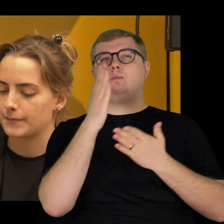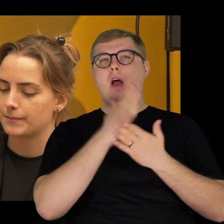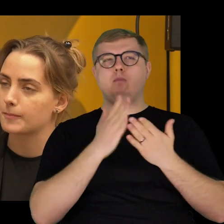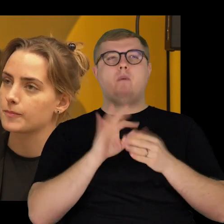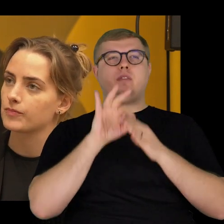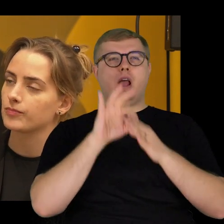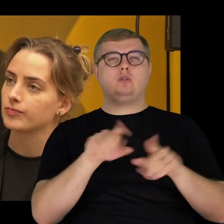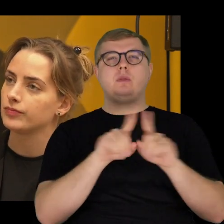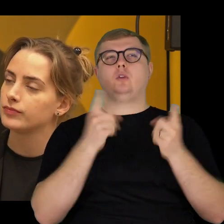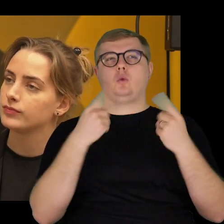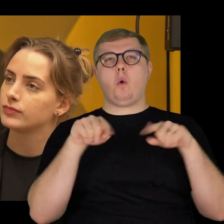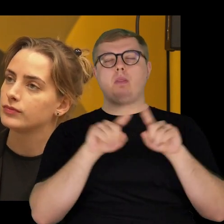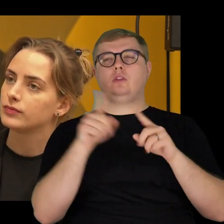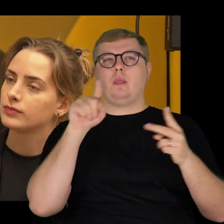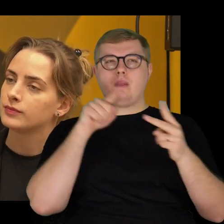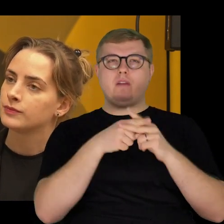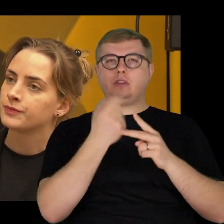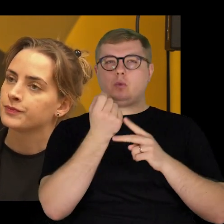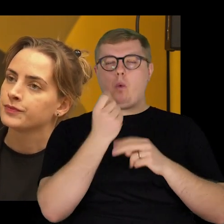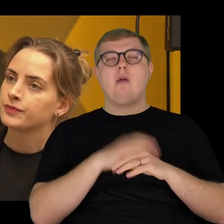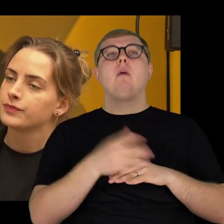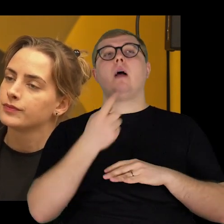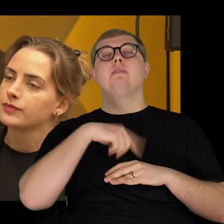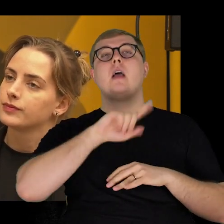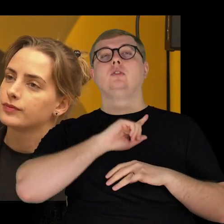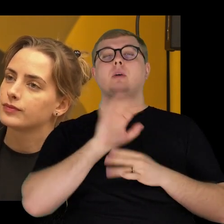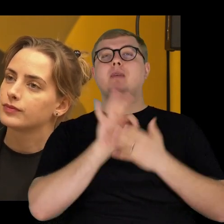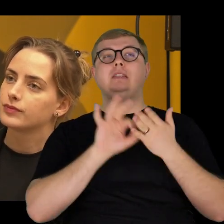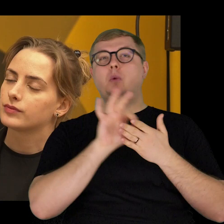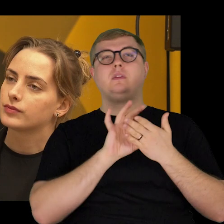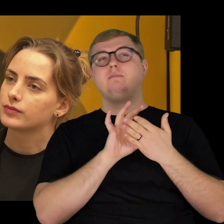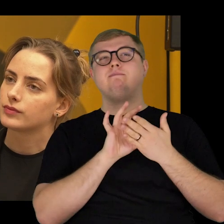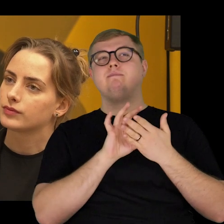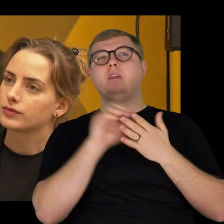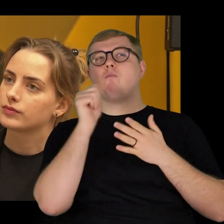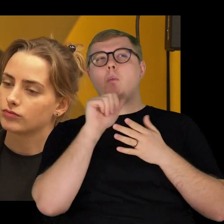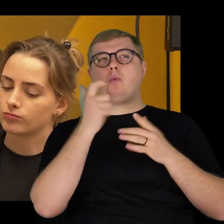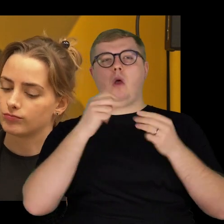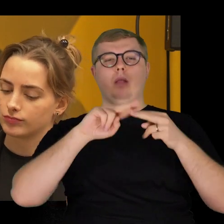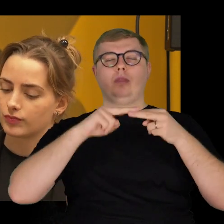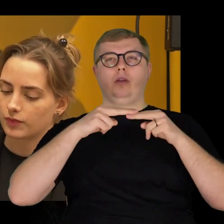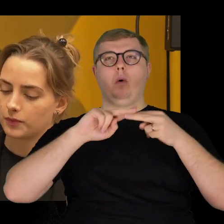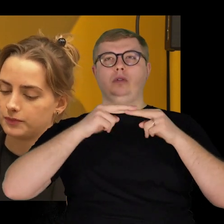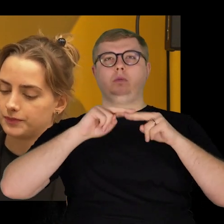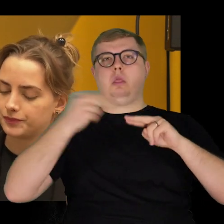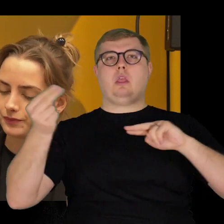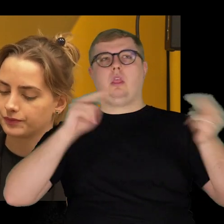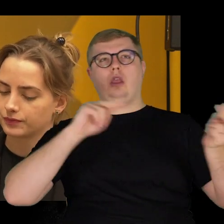of intervention. Of course, our drawings aren't that. They're very much trying to deconstruct. So they're not trying to